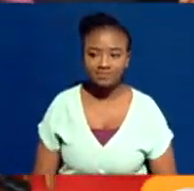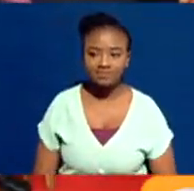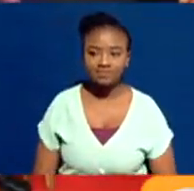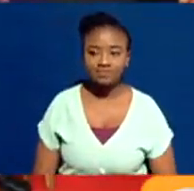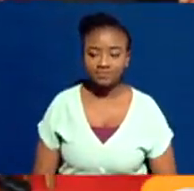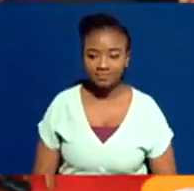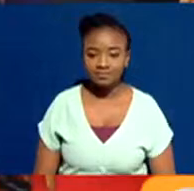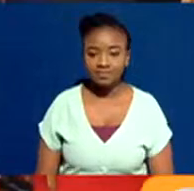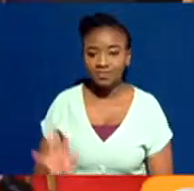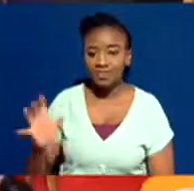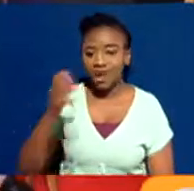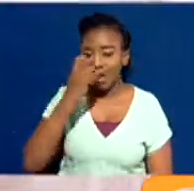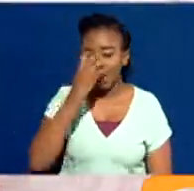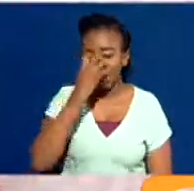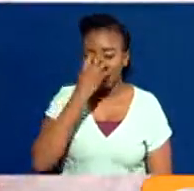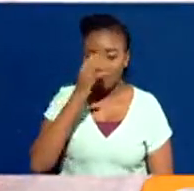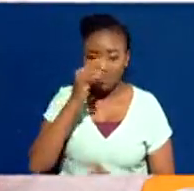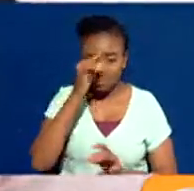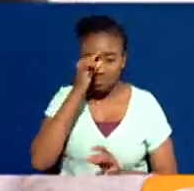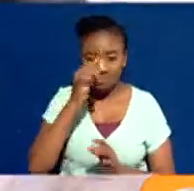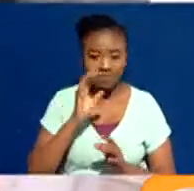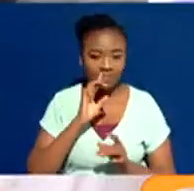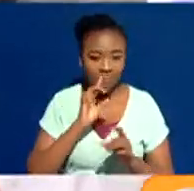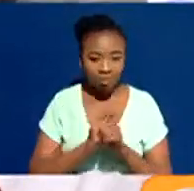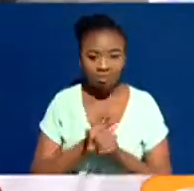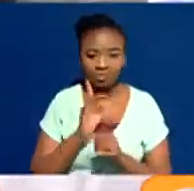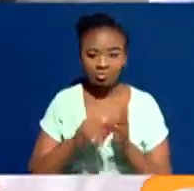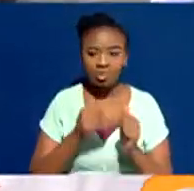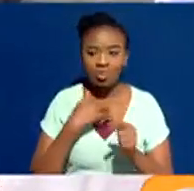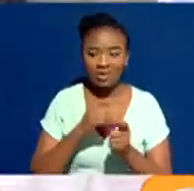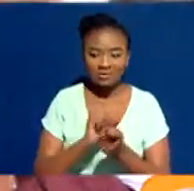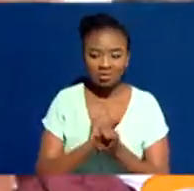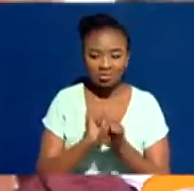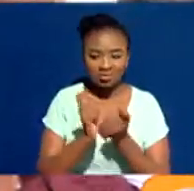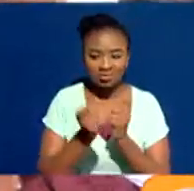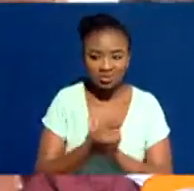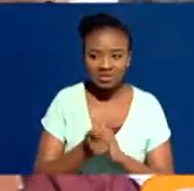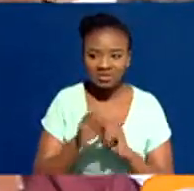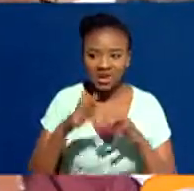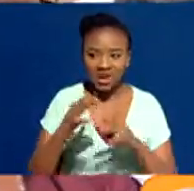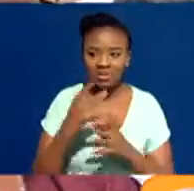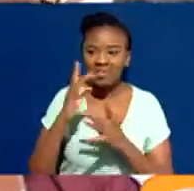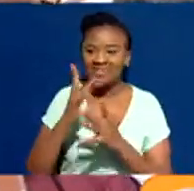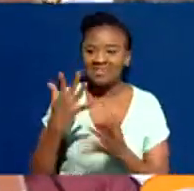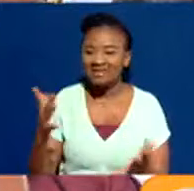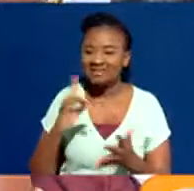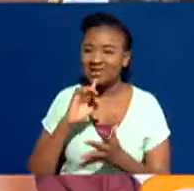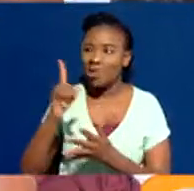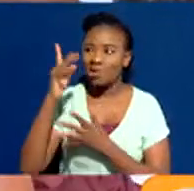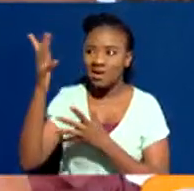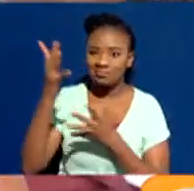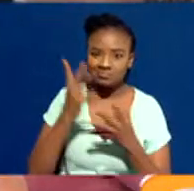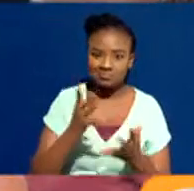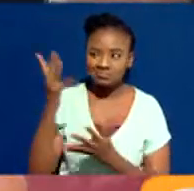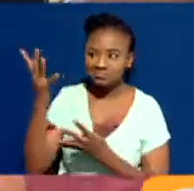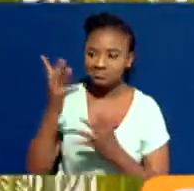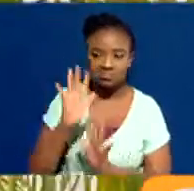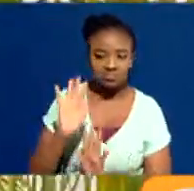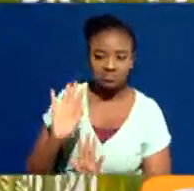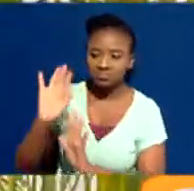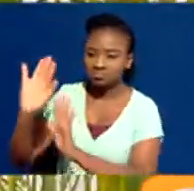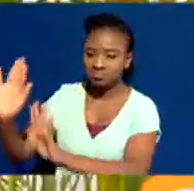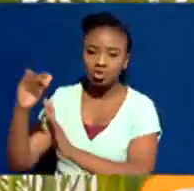Ruto administration says it wants to change tack by reducing imports and in turn increasing